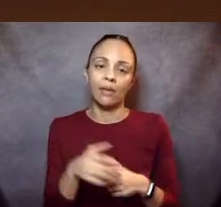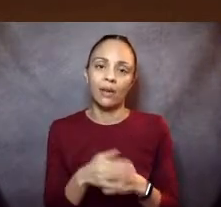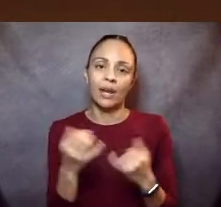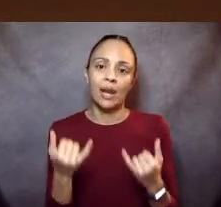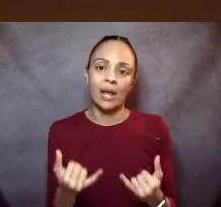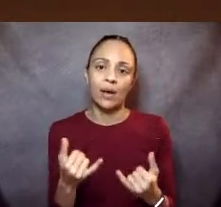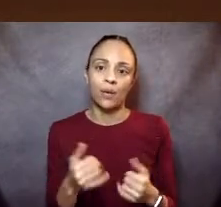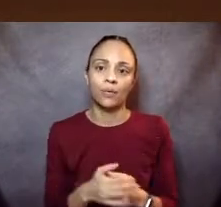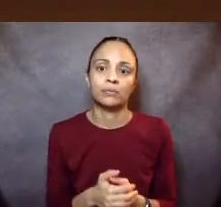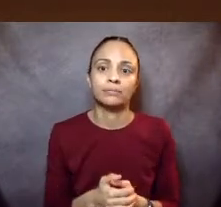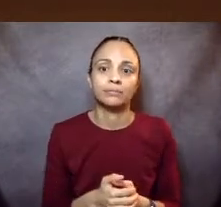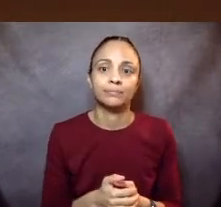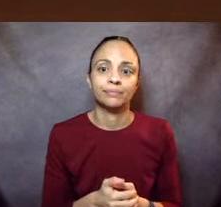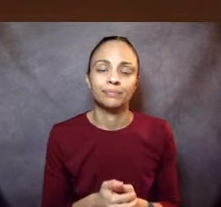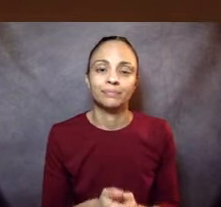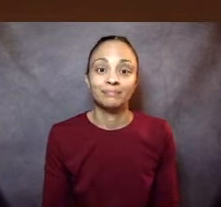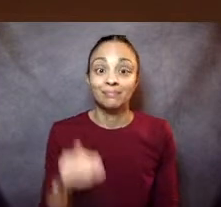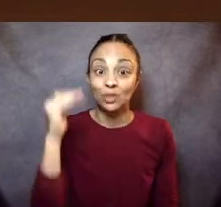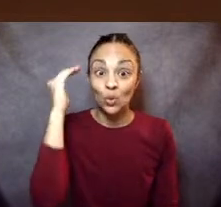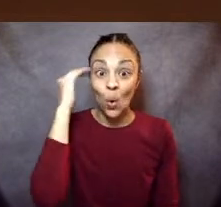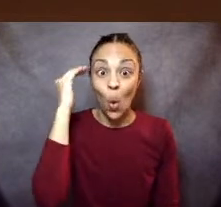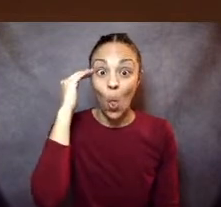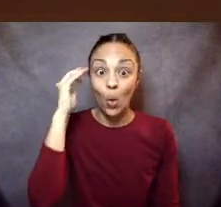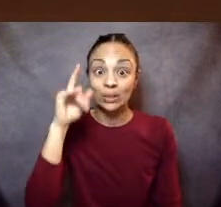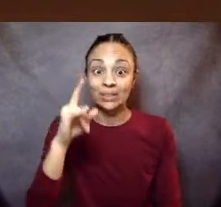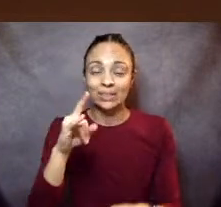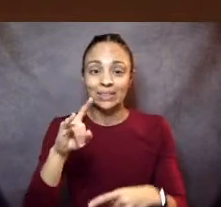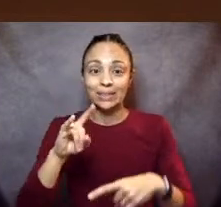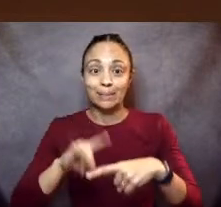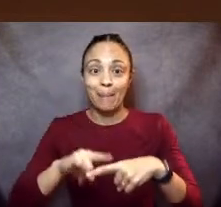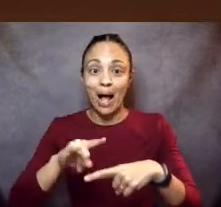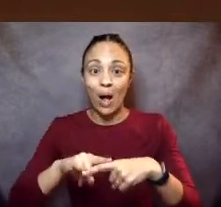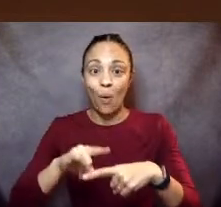tobacco farming.